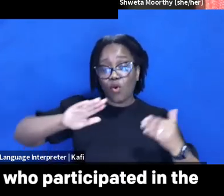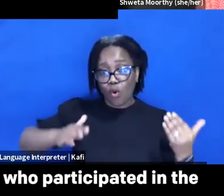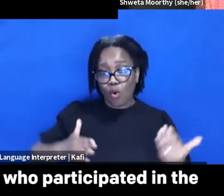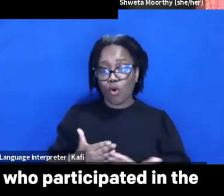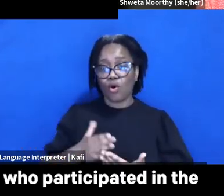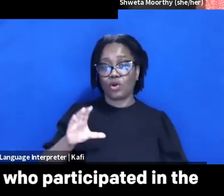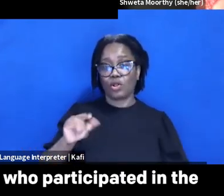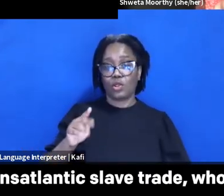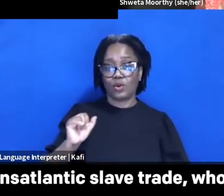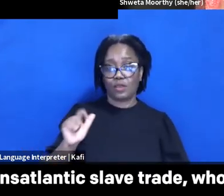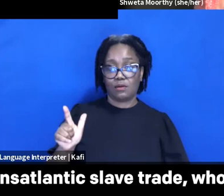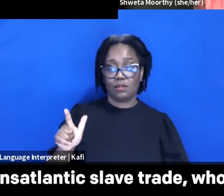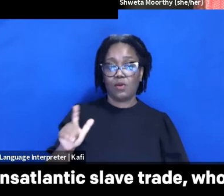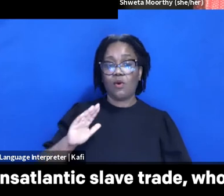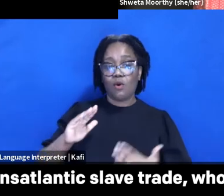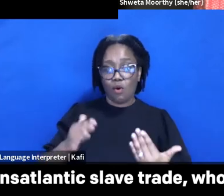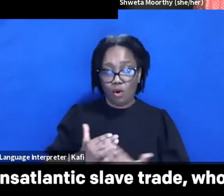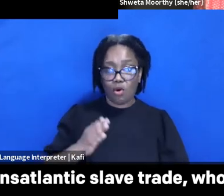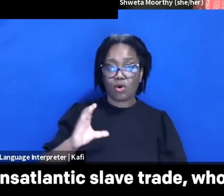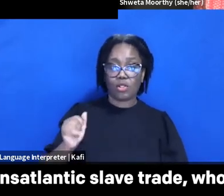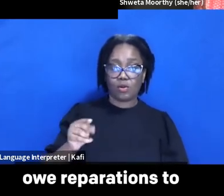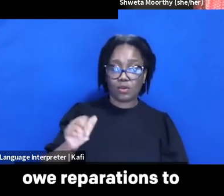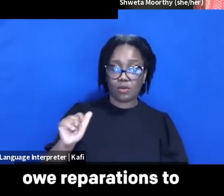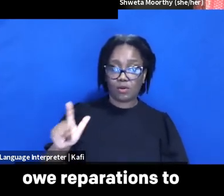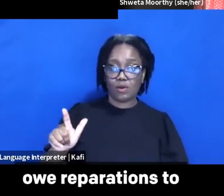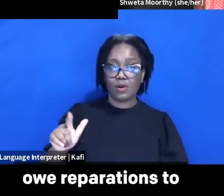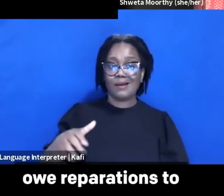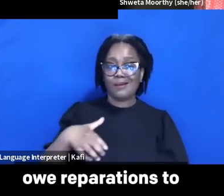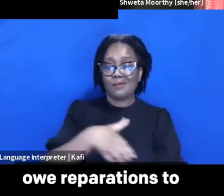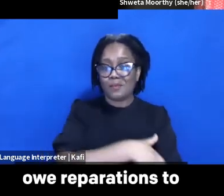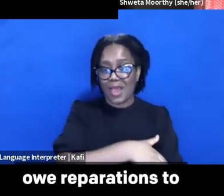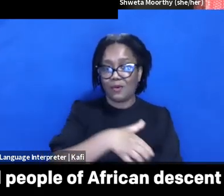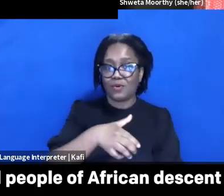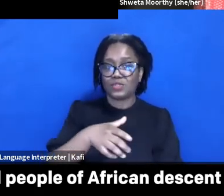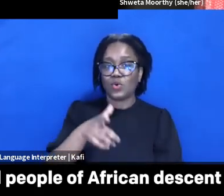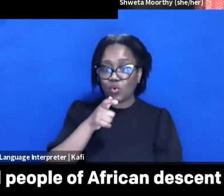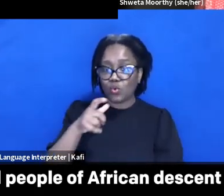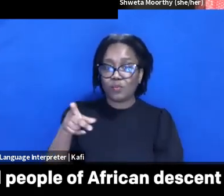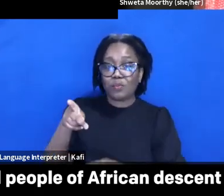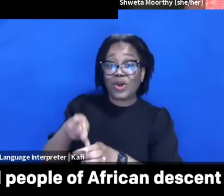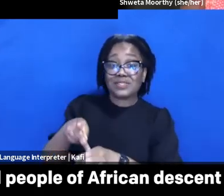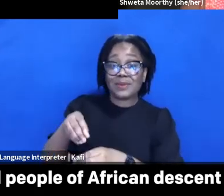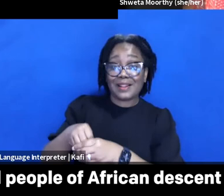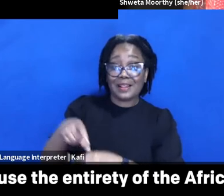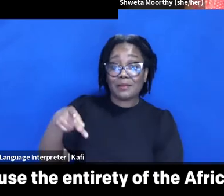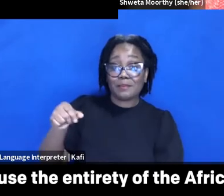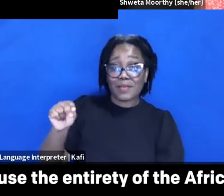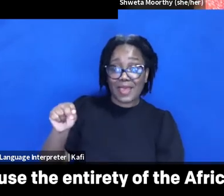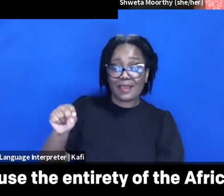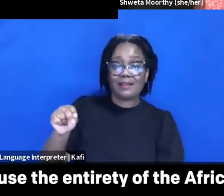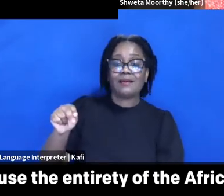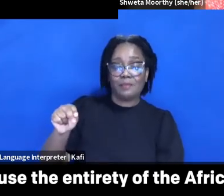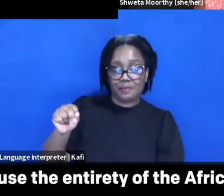who participated in the transatlantic slave trade, who owe reparations to all people of African descent, because